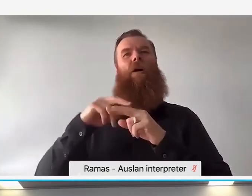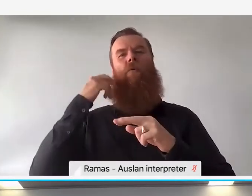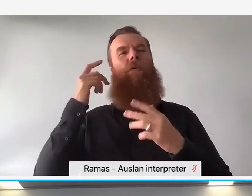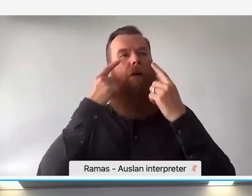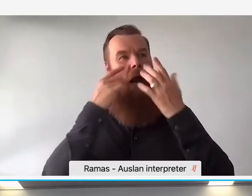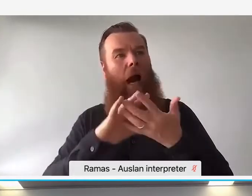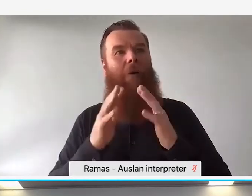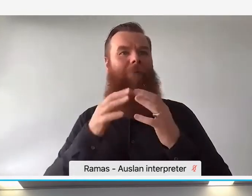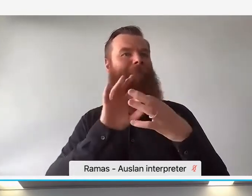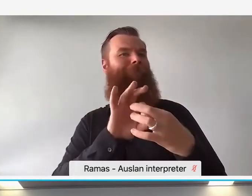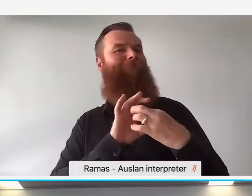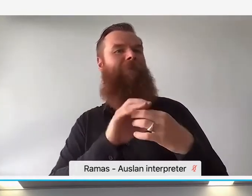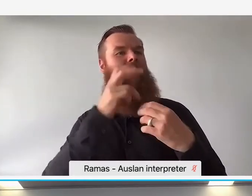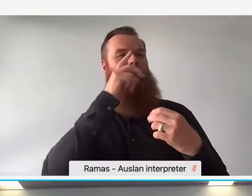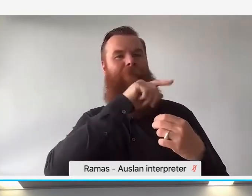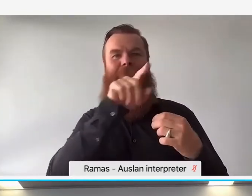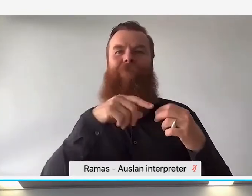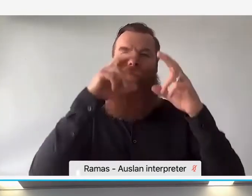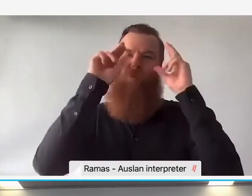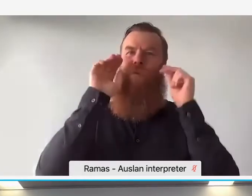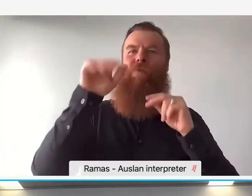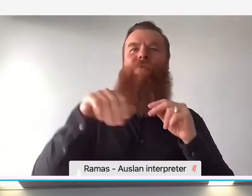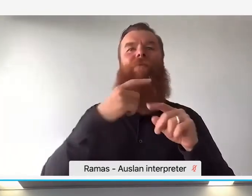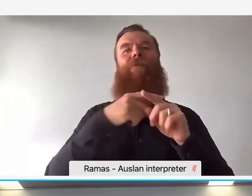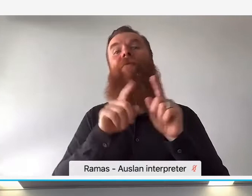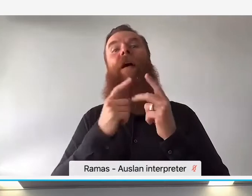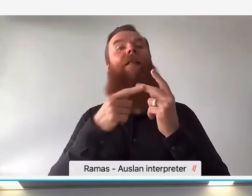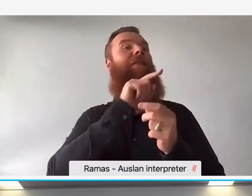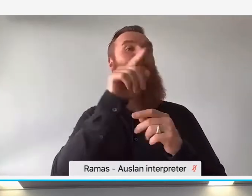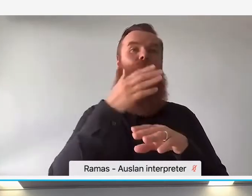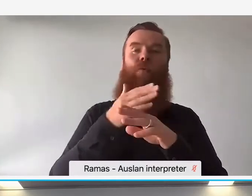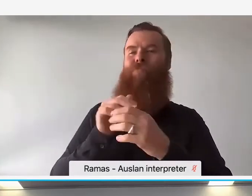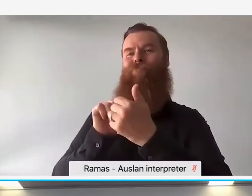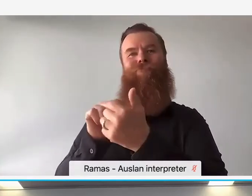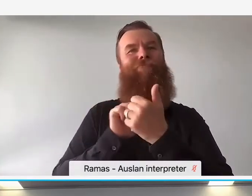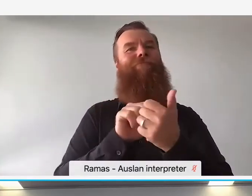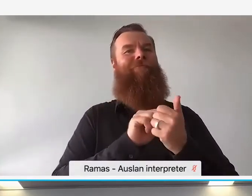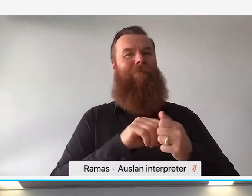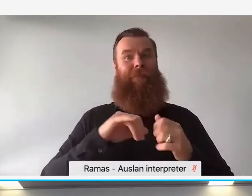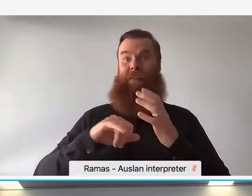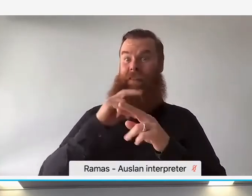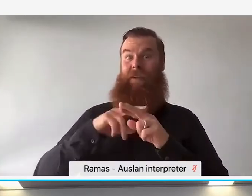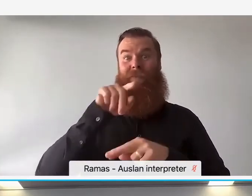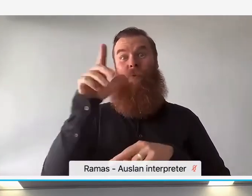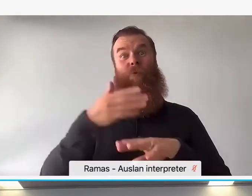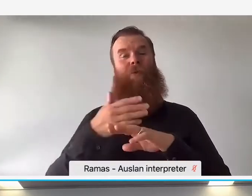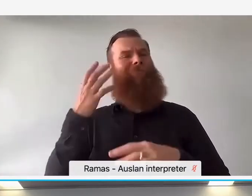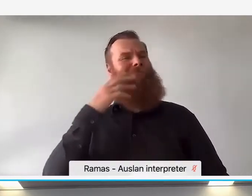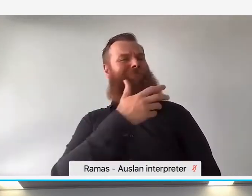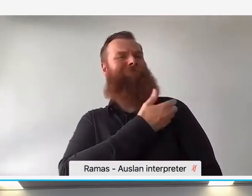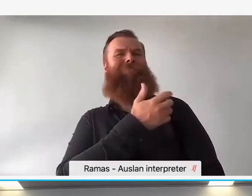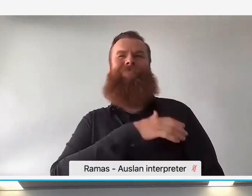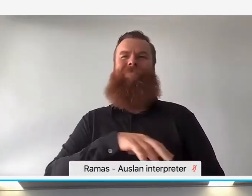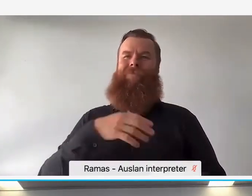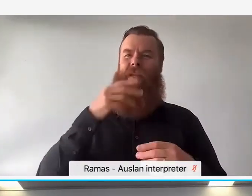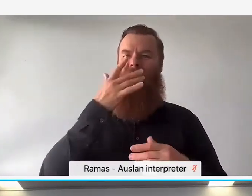and colleagues. Critically, workers are proud to work in aged care and feel honoured to be representing their families